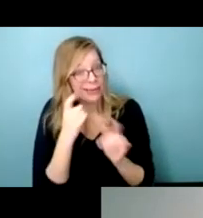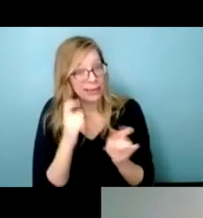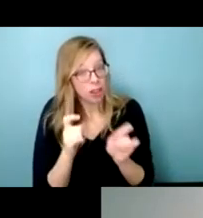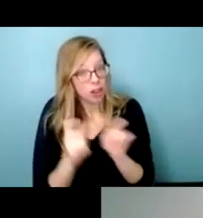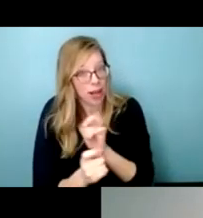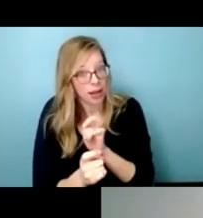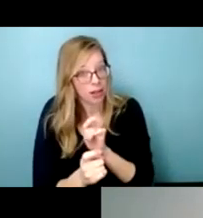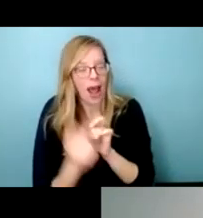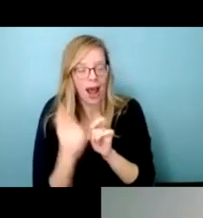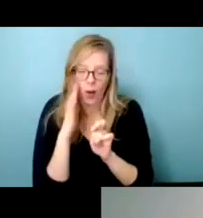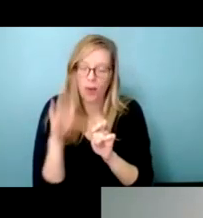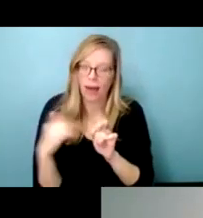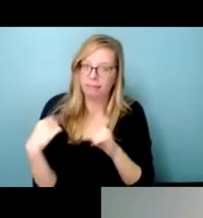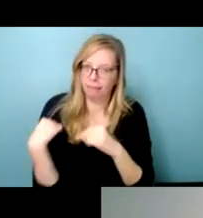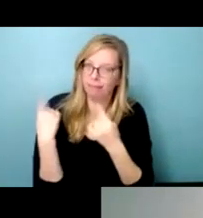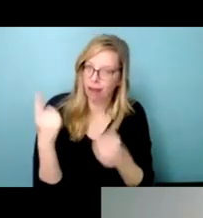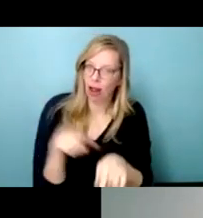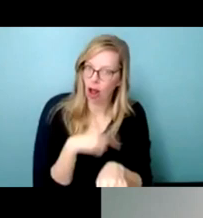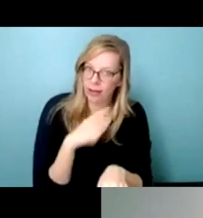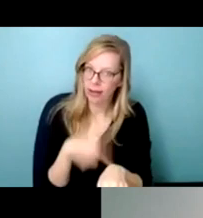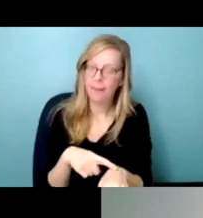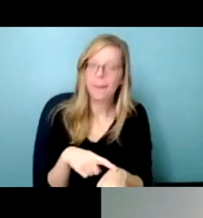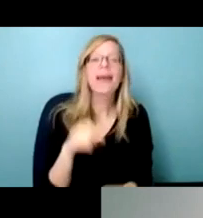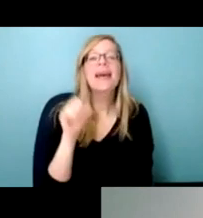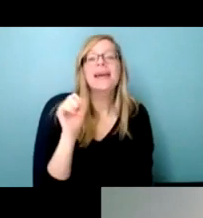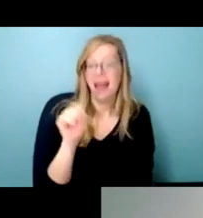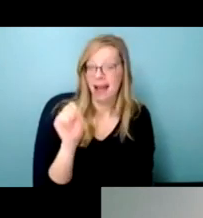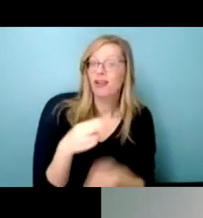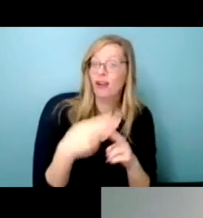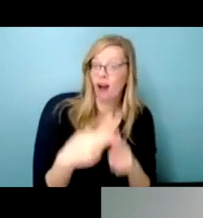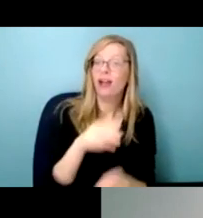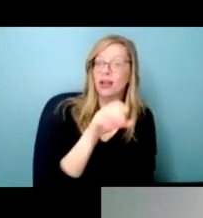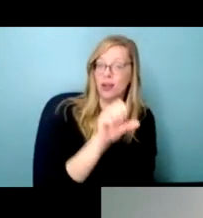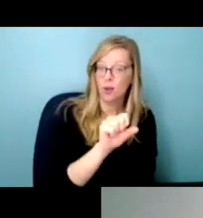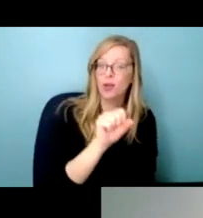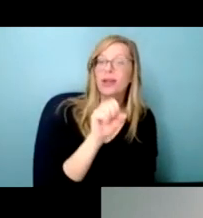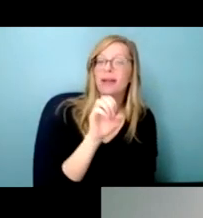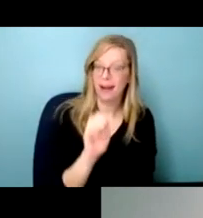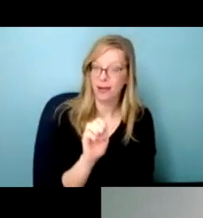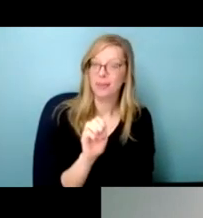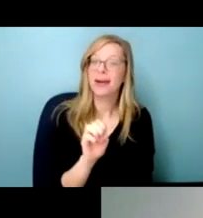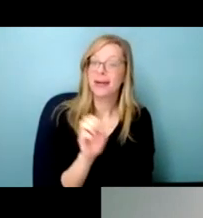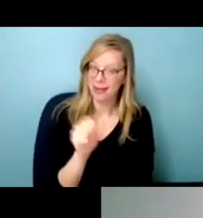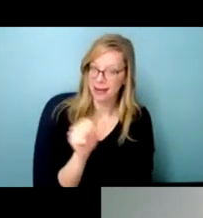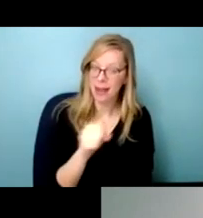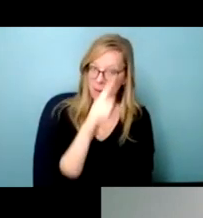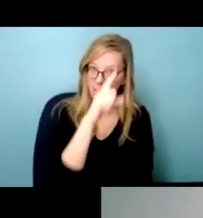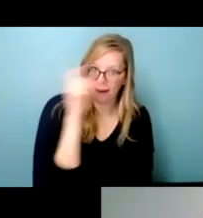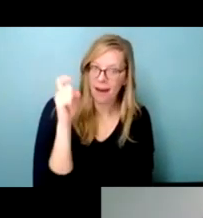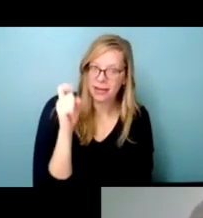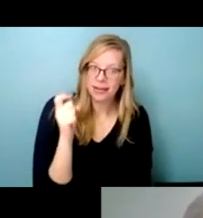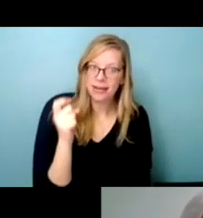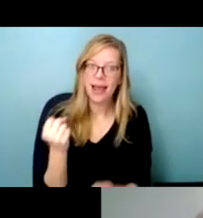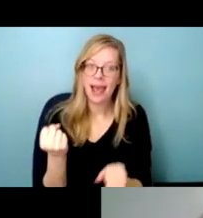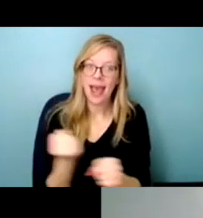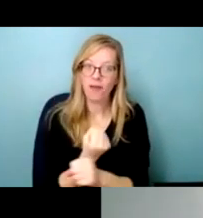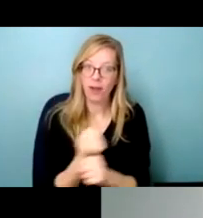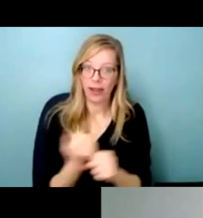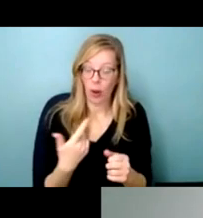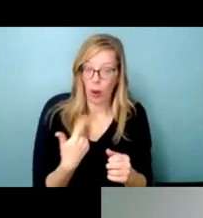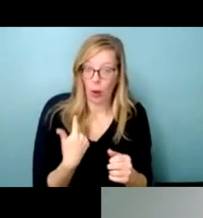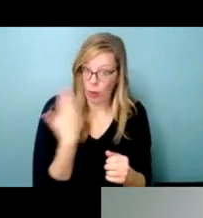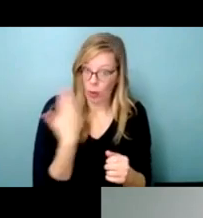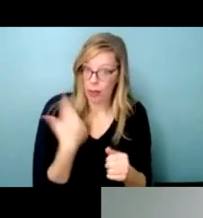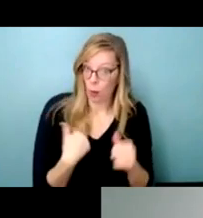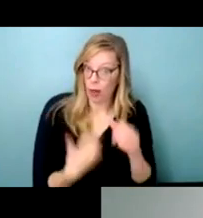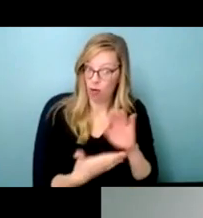long, long time. Yeah, so yes, it is a social enterprise because primarily everything, the reason we run that business is so that we